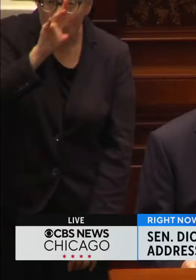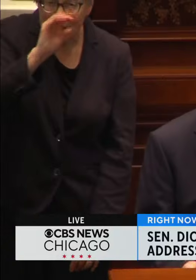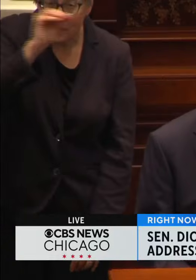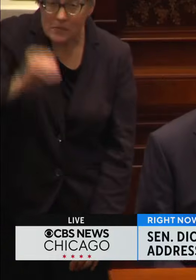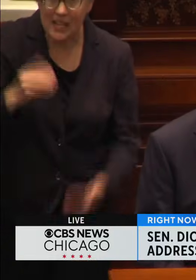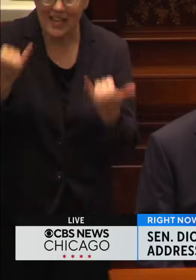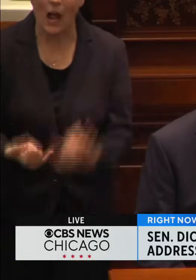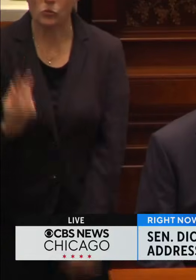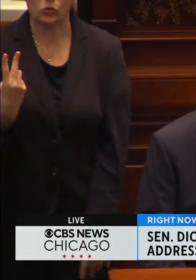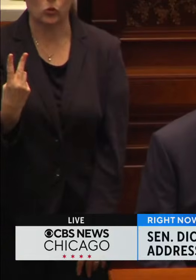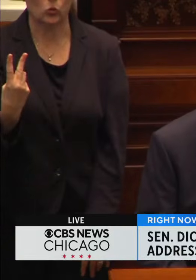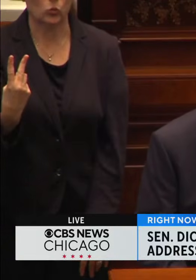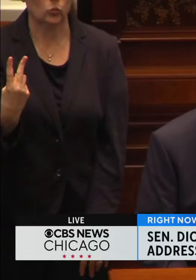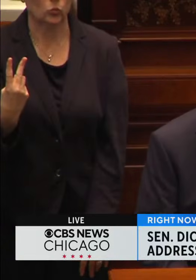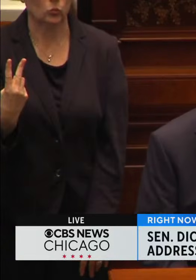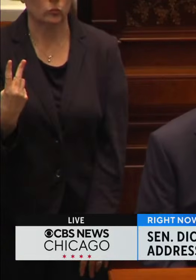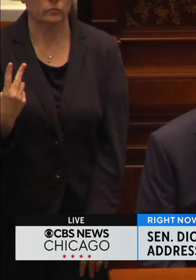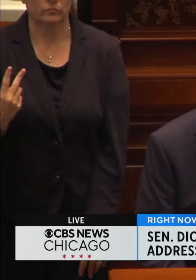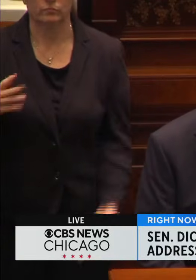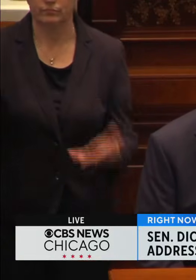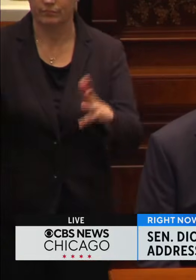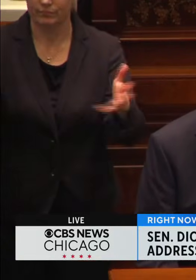But